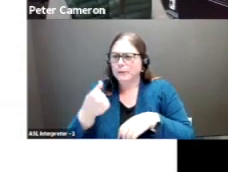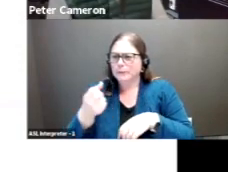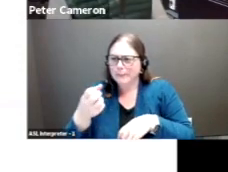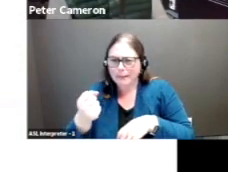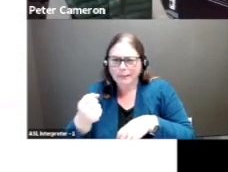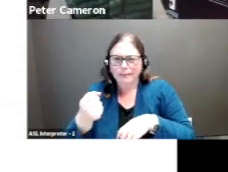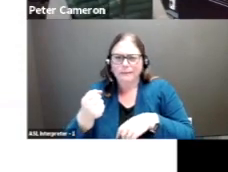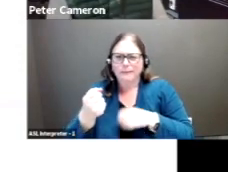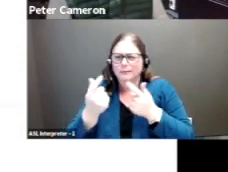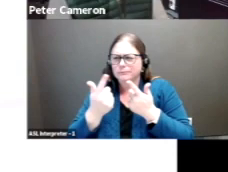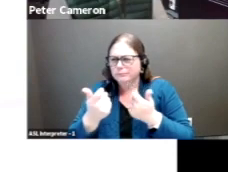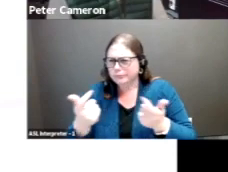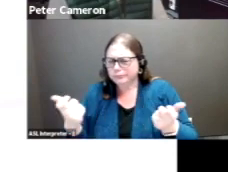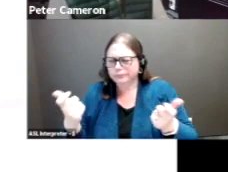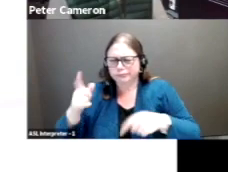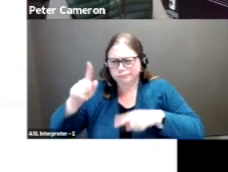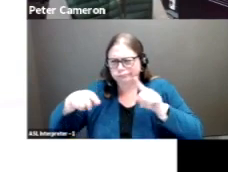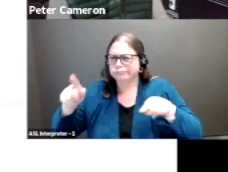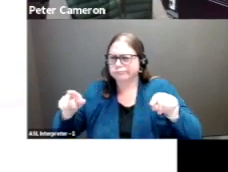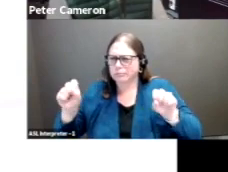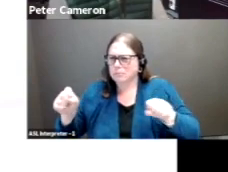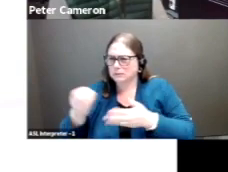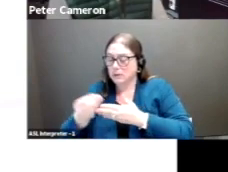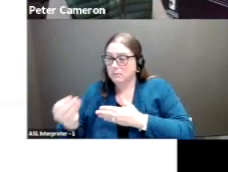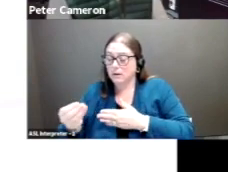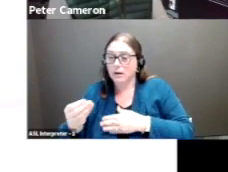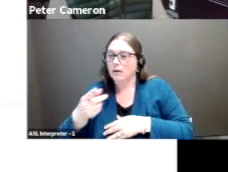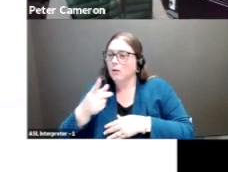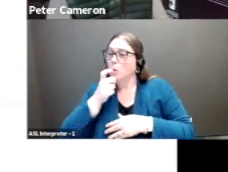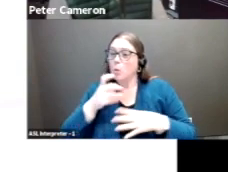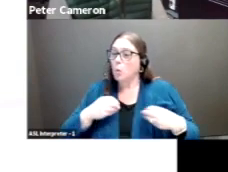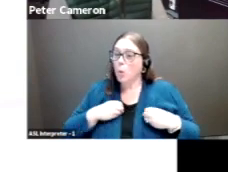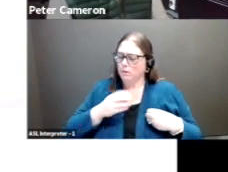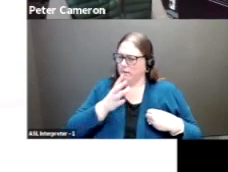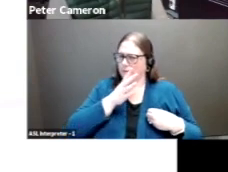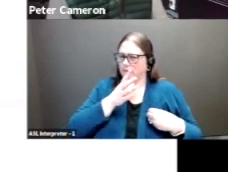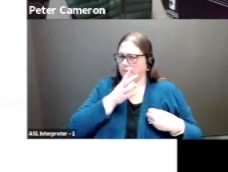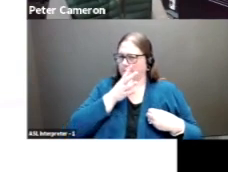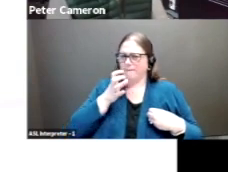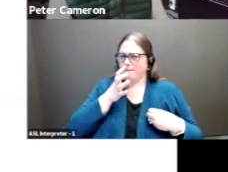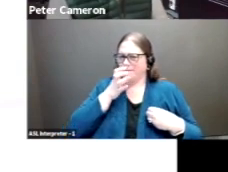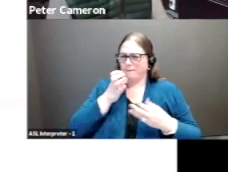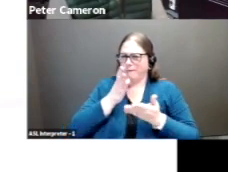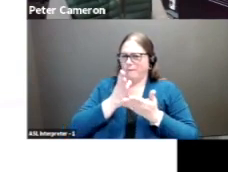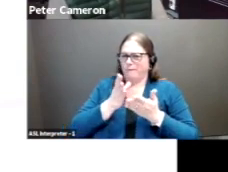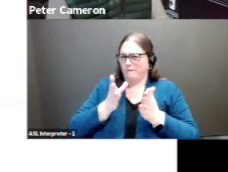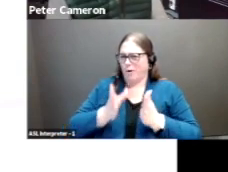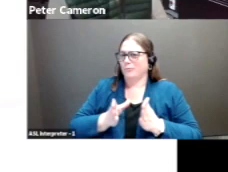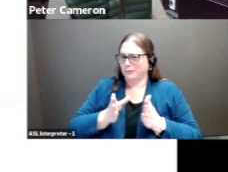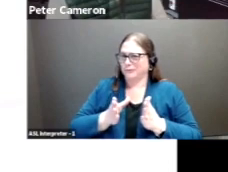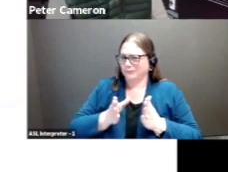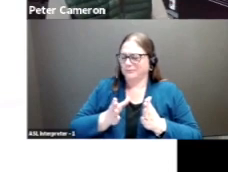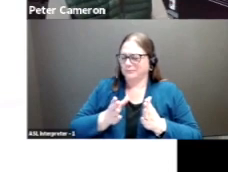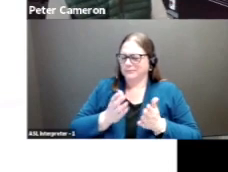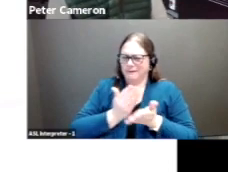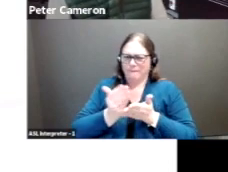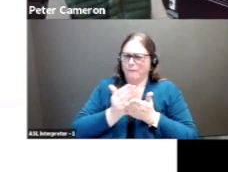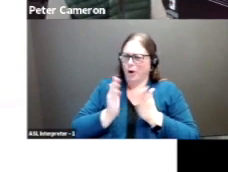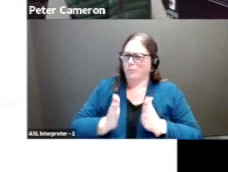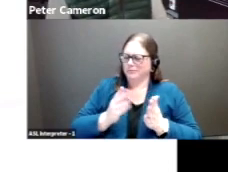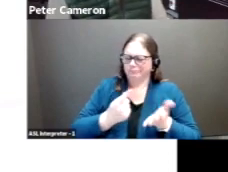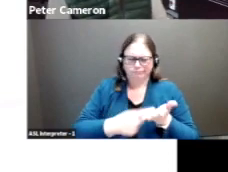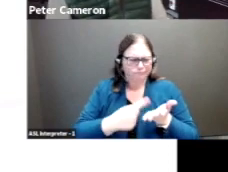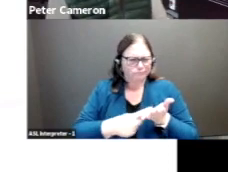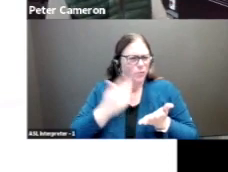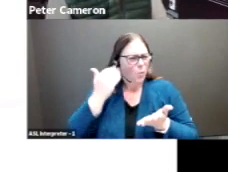of products. And these are the farmers got together and said, well, wait a minute, why are we just going to sell our milk to Parmalat or